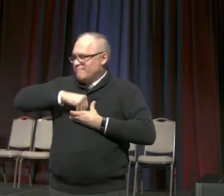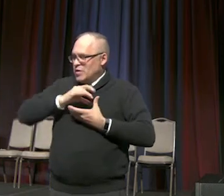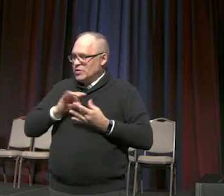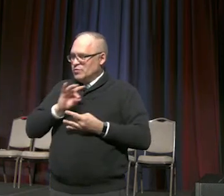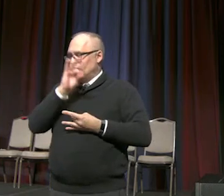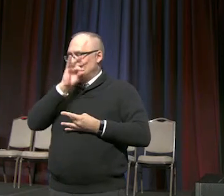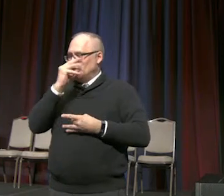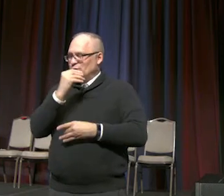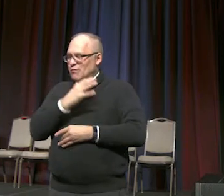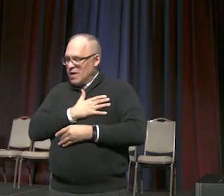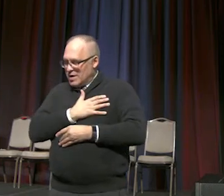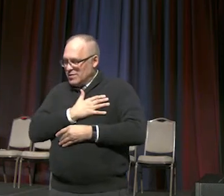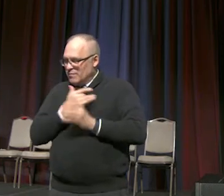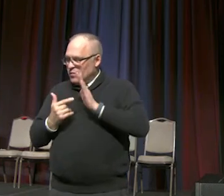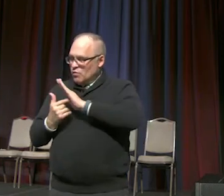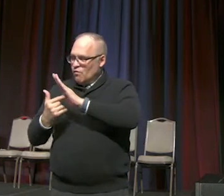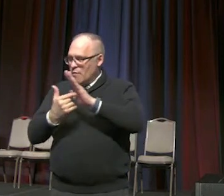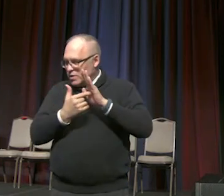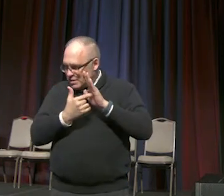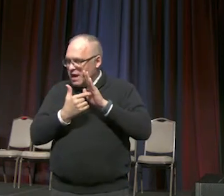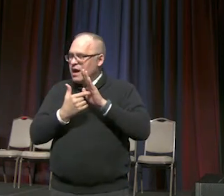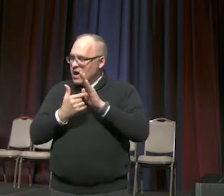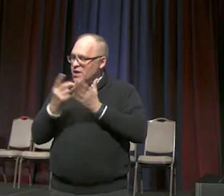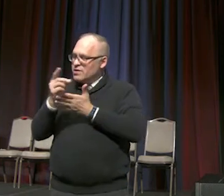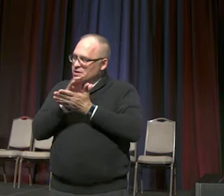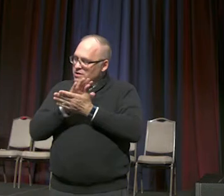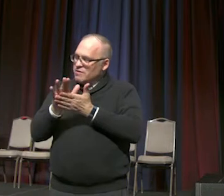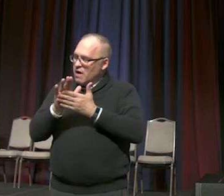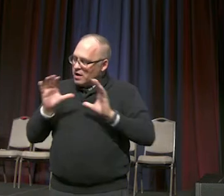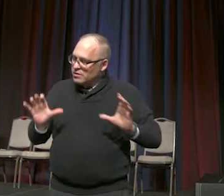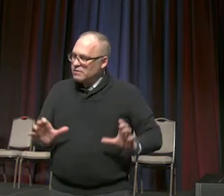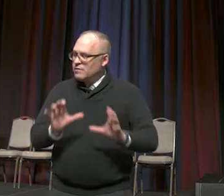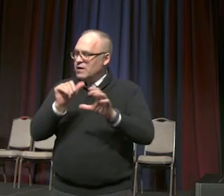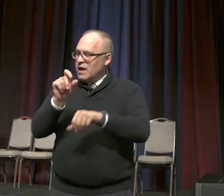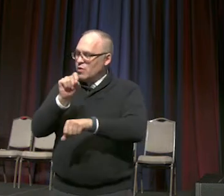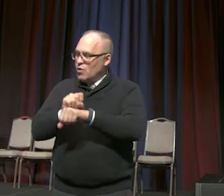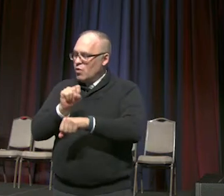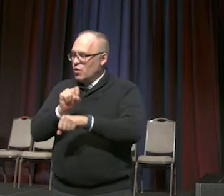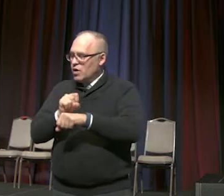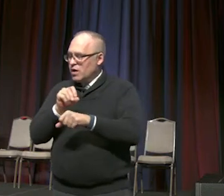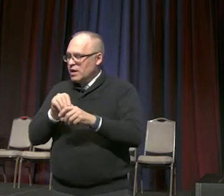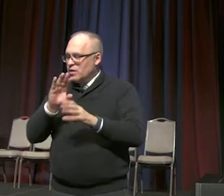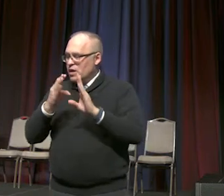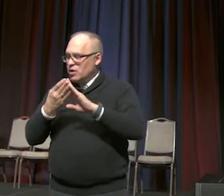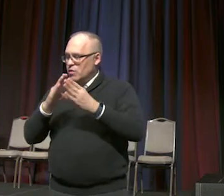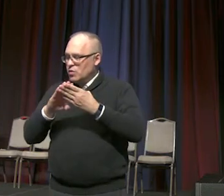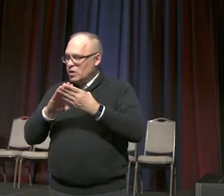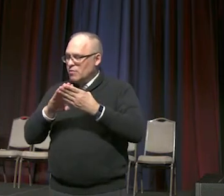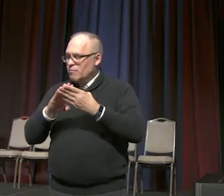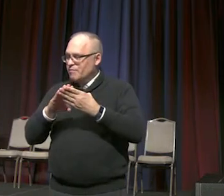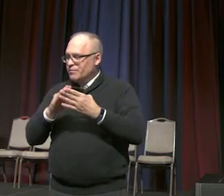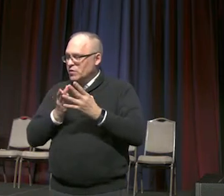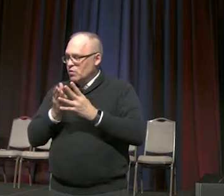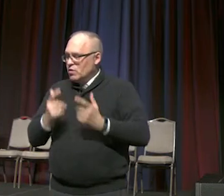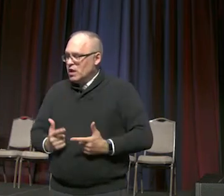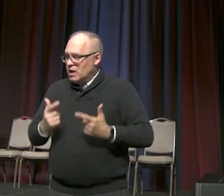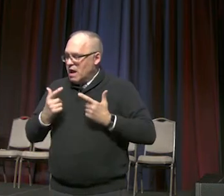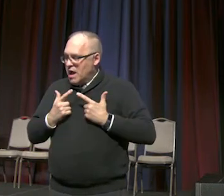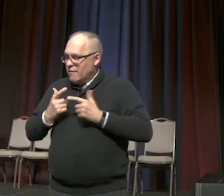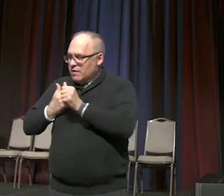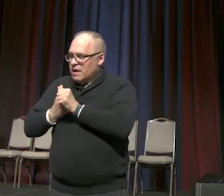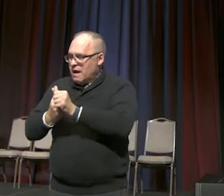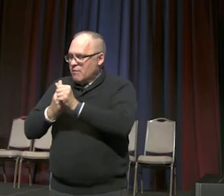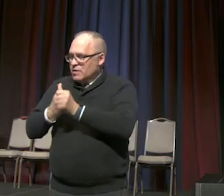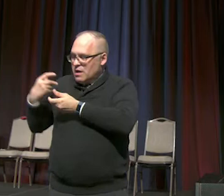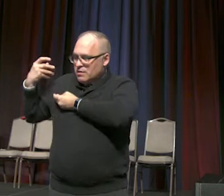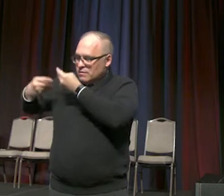spiritual grace to represent the divine initiative at work in the community through the life of